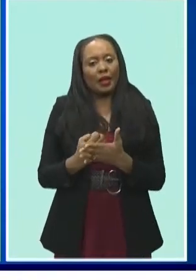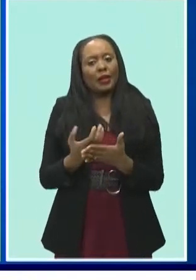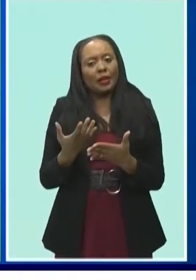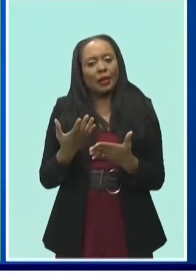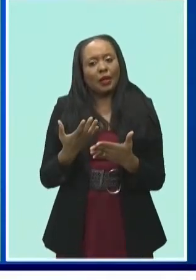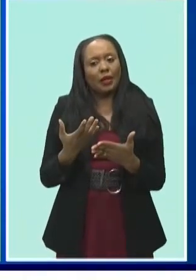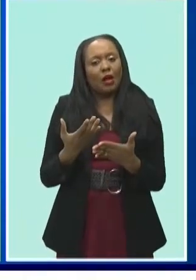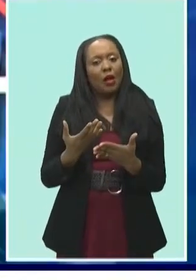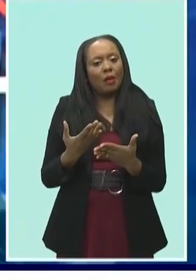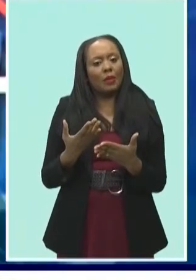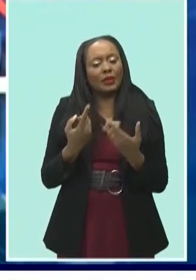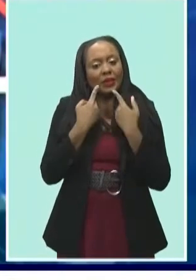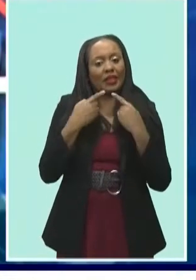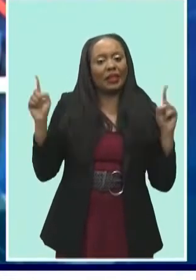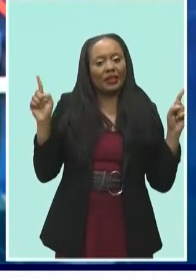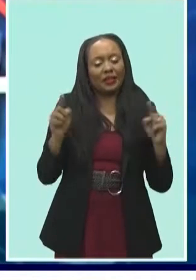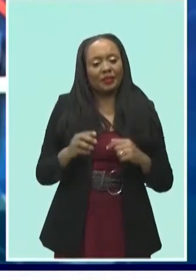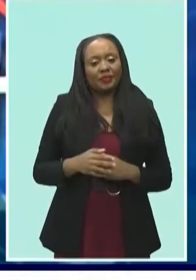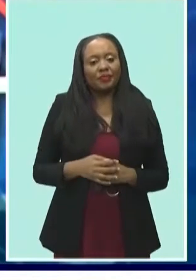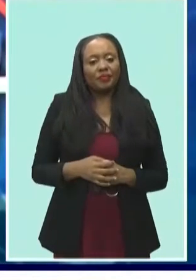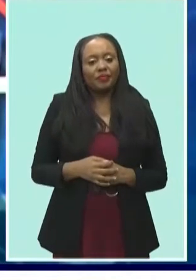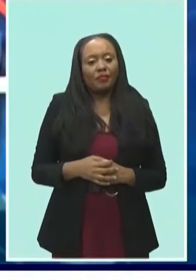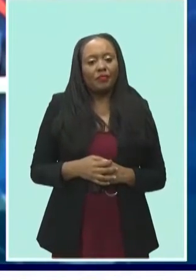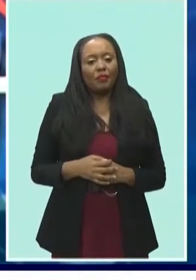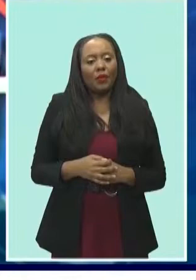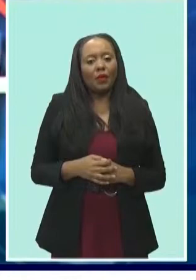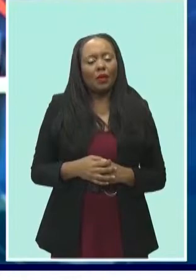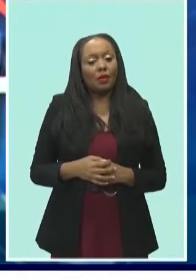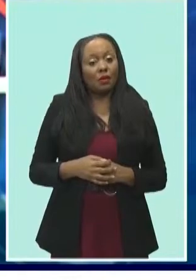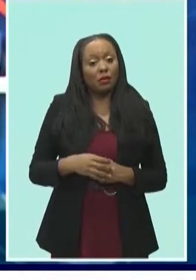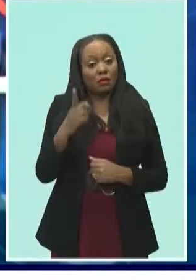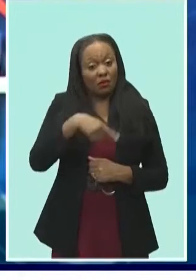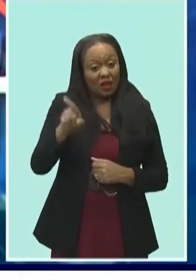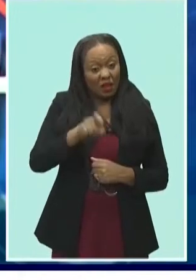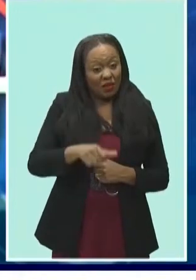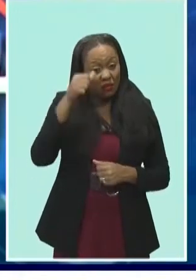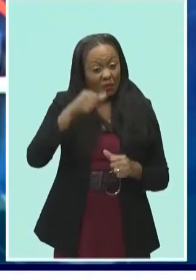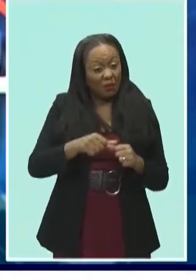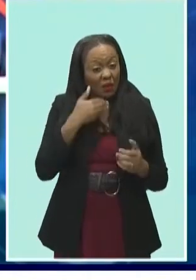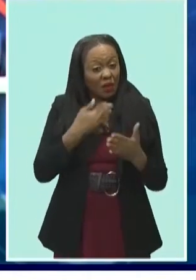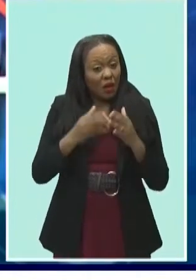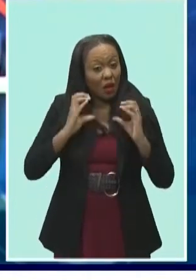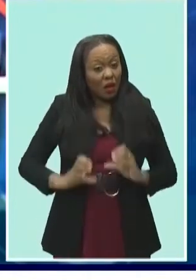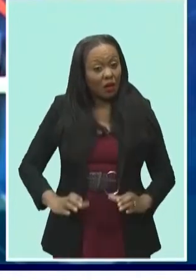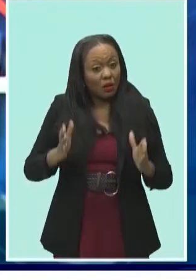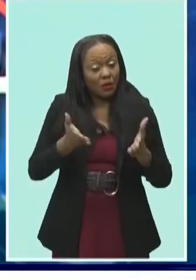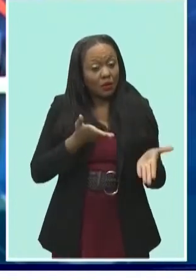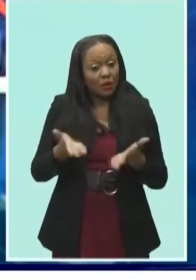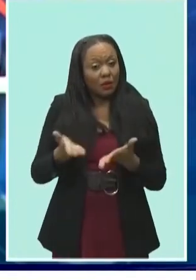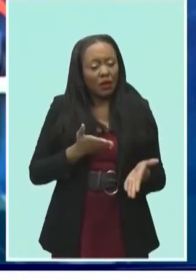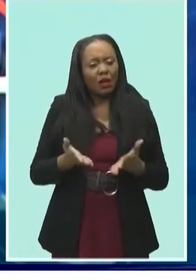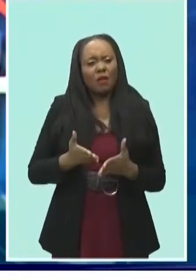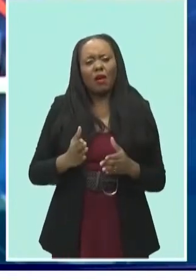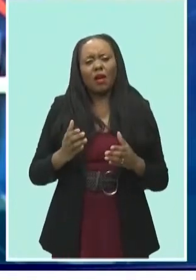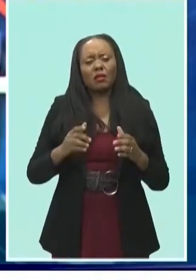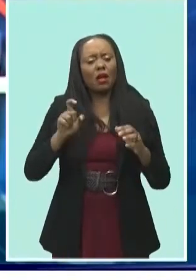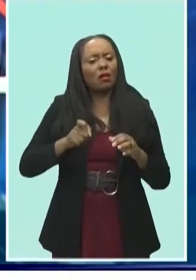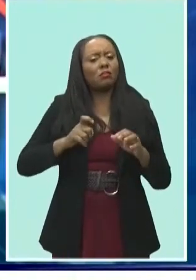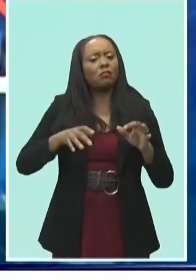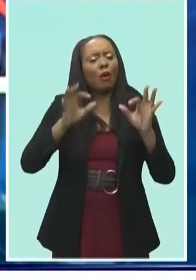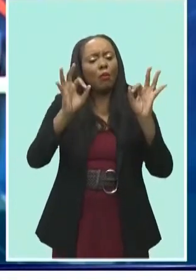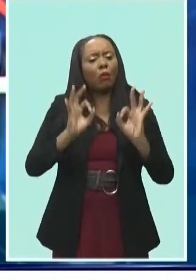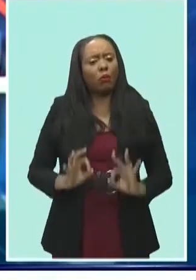of the region. Barbadians are being reminded of the importance of good customer service at all levels. According to